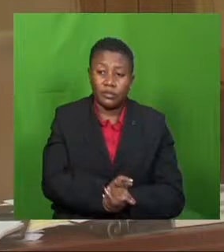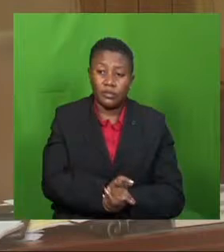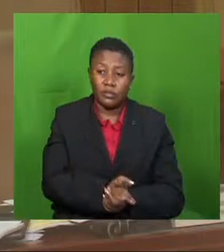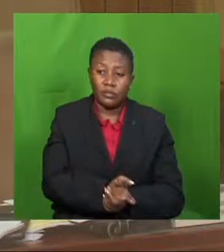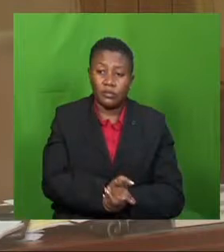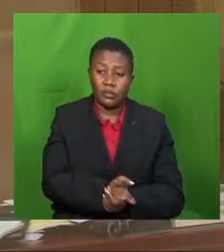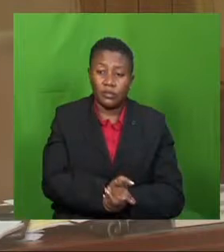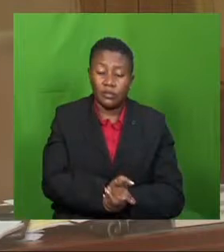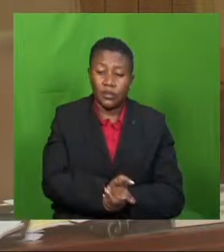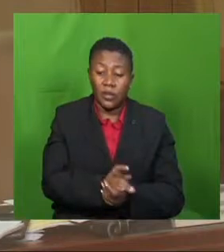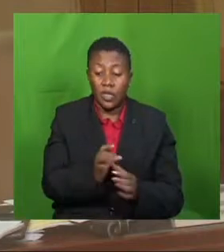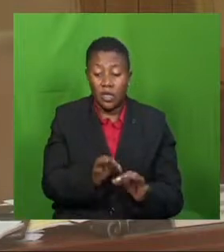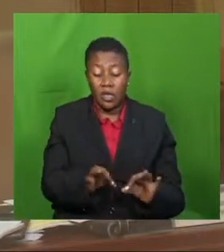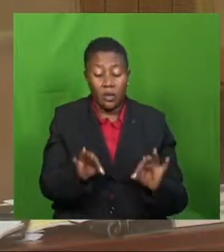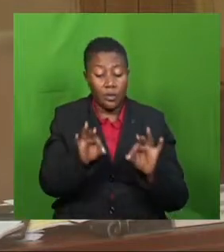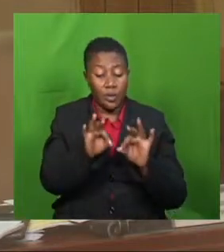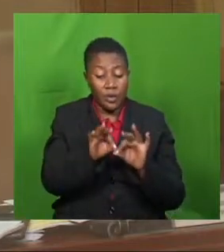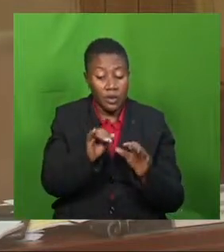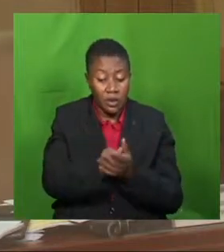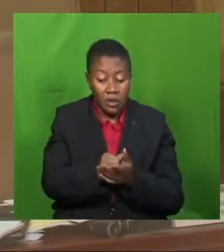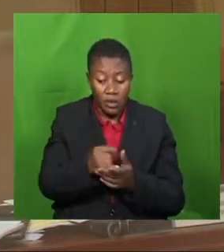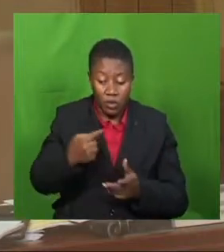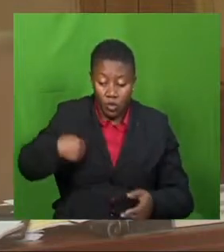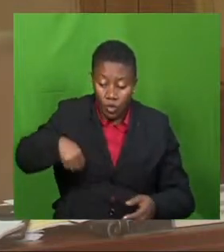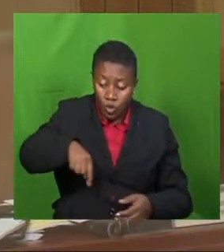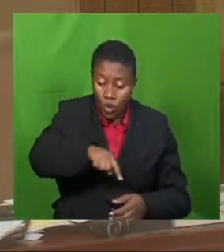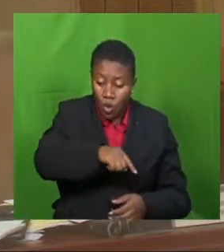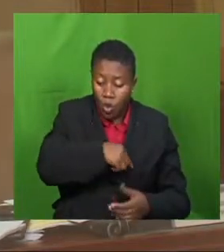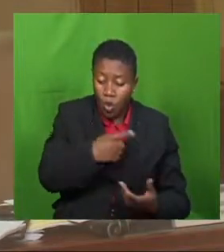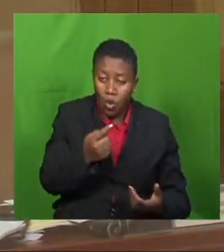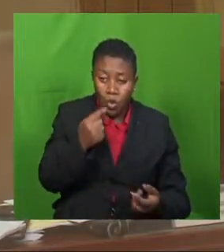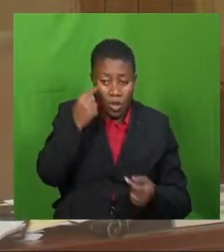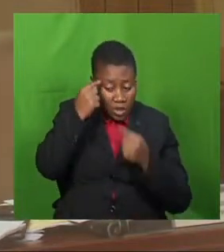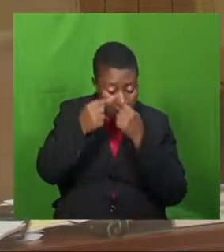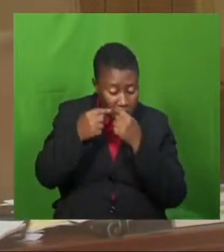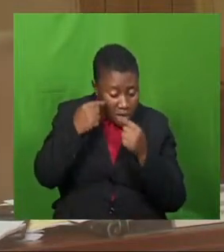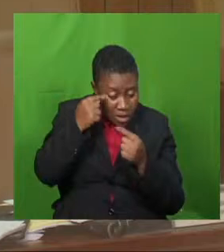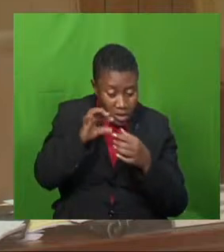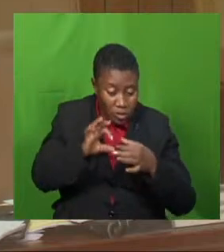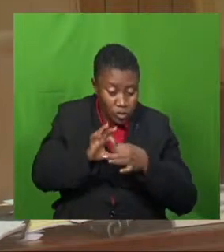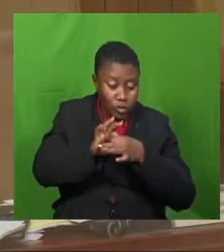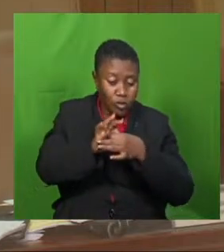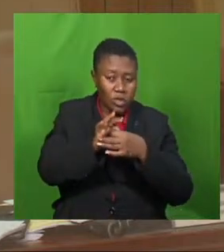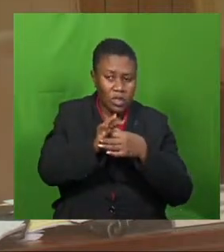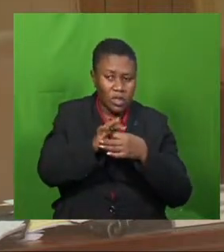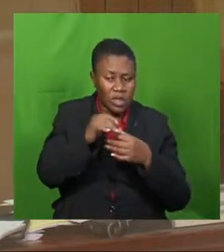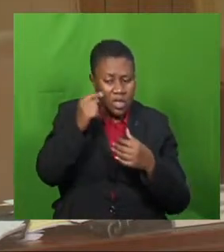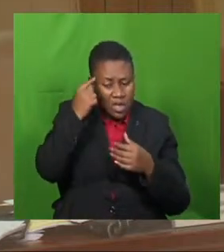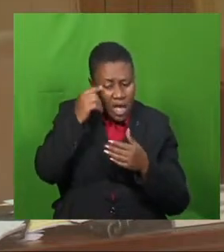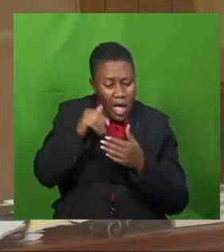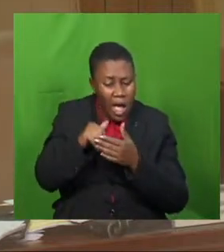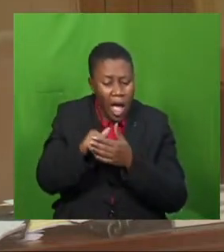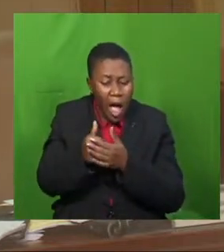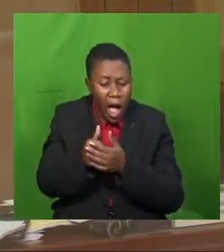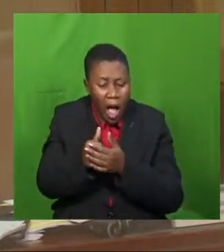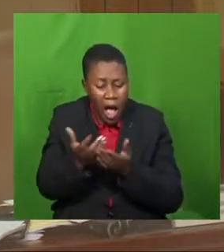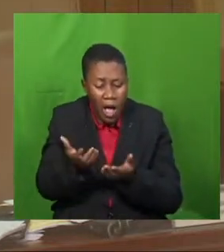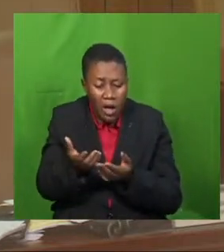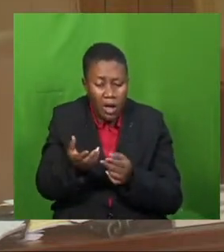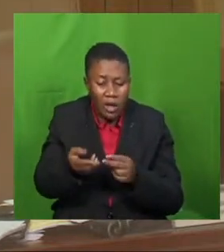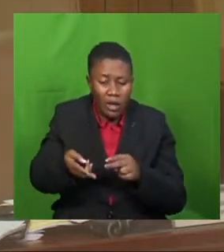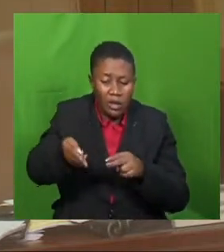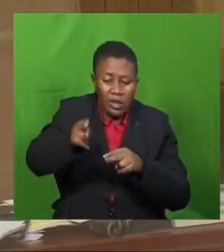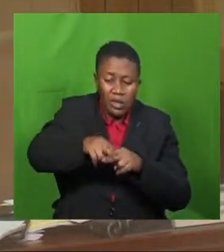It is very important that all of us come to the table to get this done. Increase in